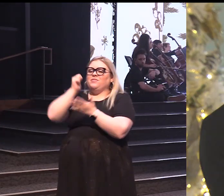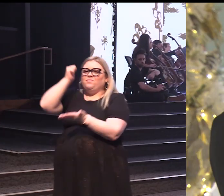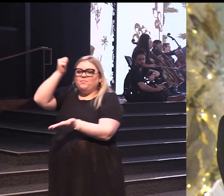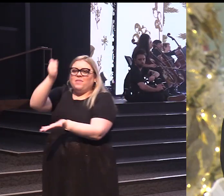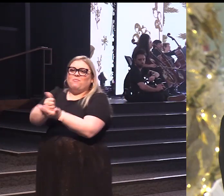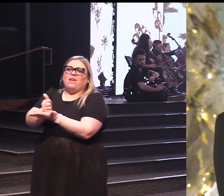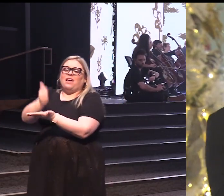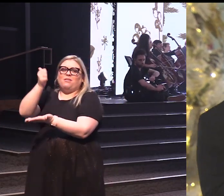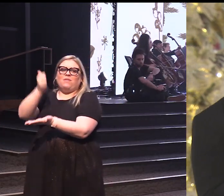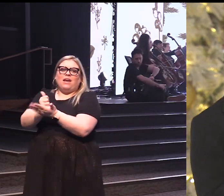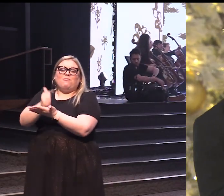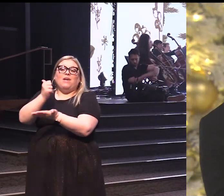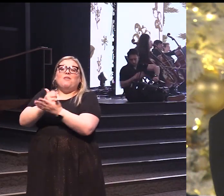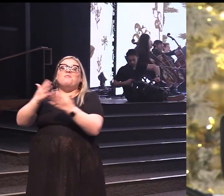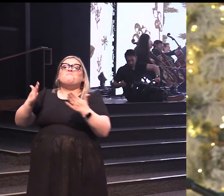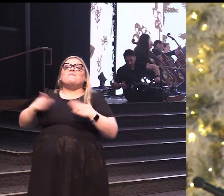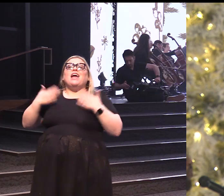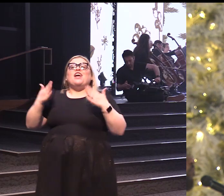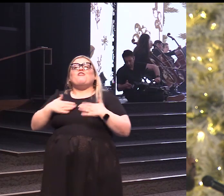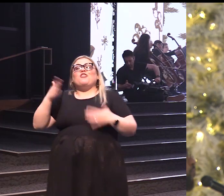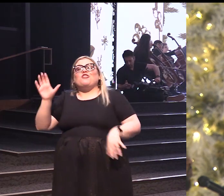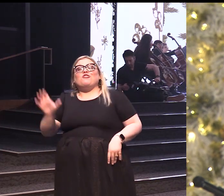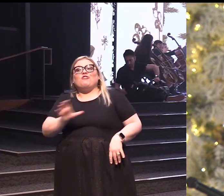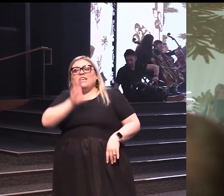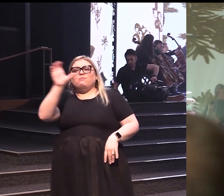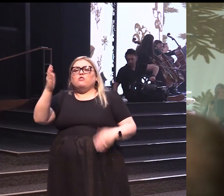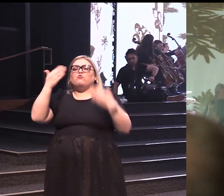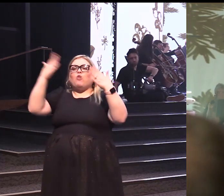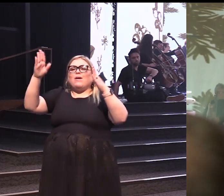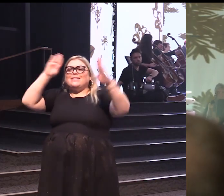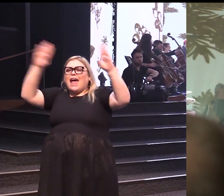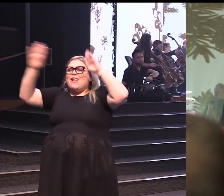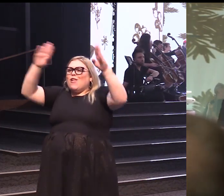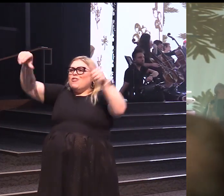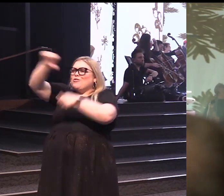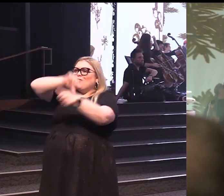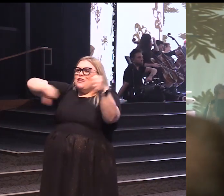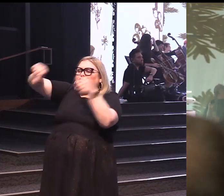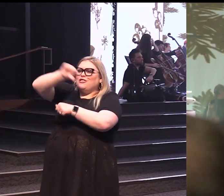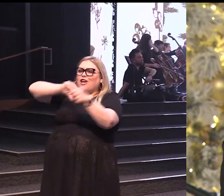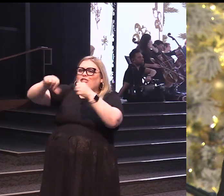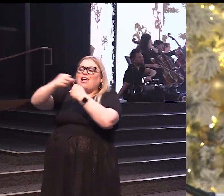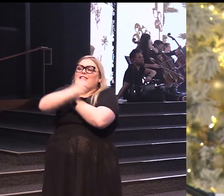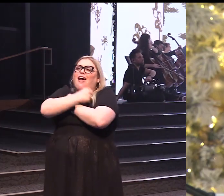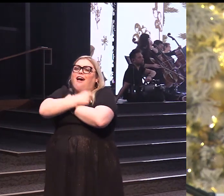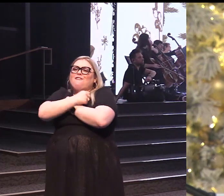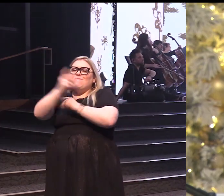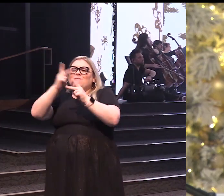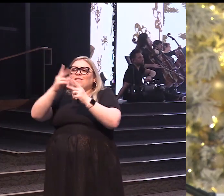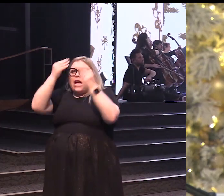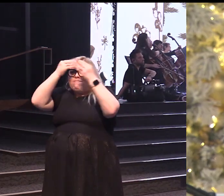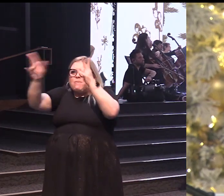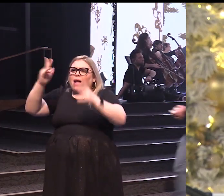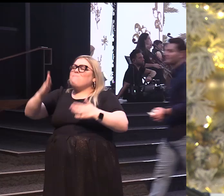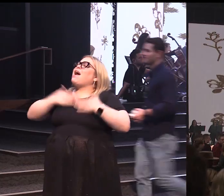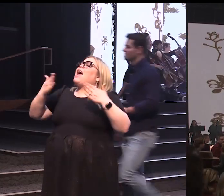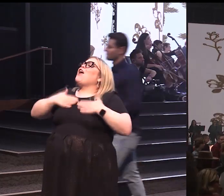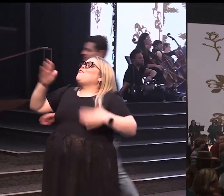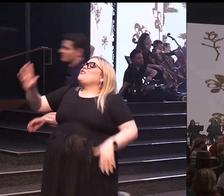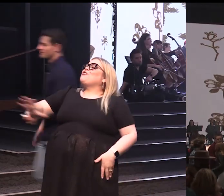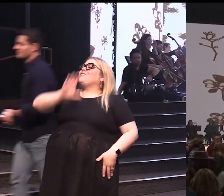Amen. Amen. Well, Merry Christmas. Why don't you turn around, greet one another. Let some people around you know, Merry